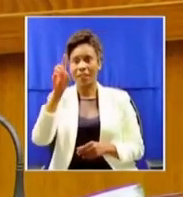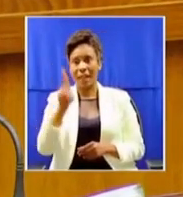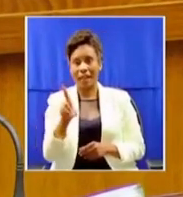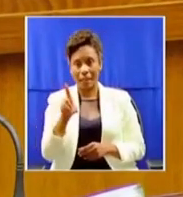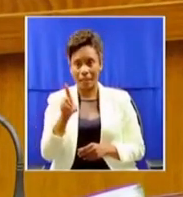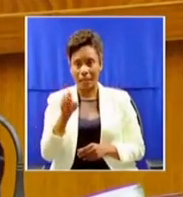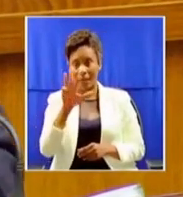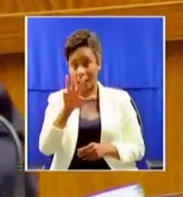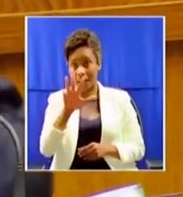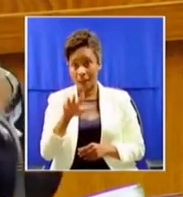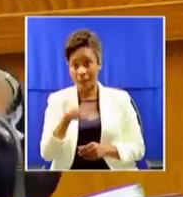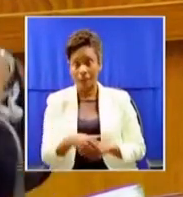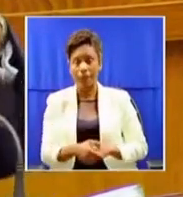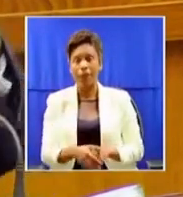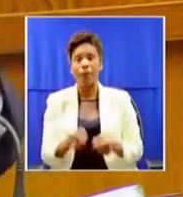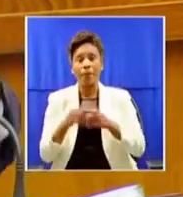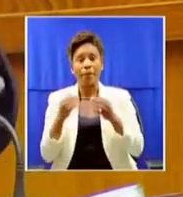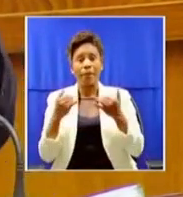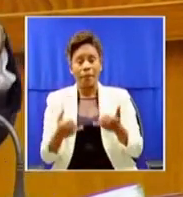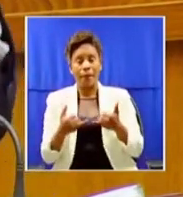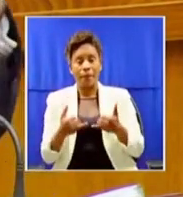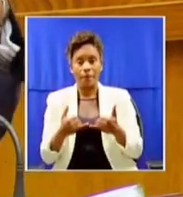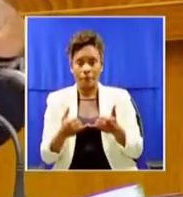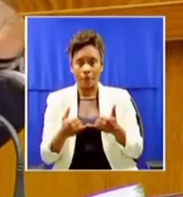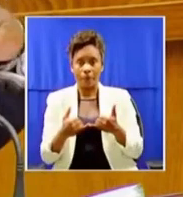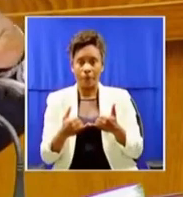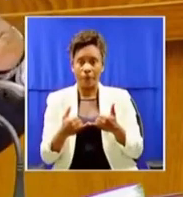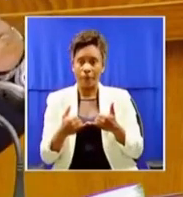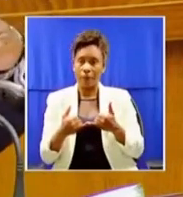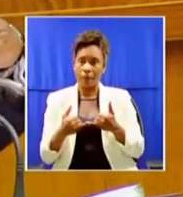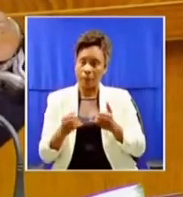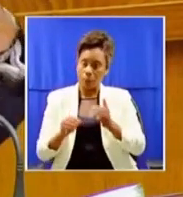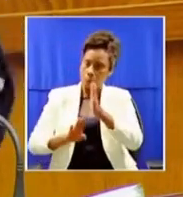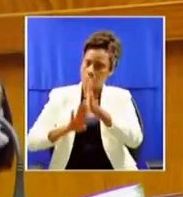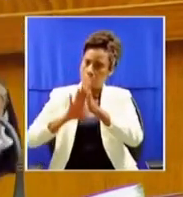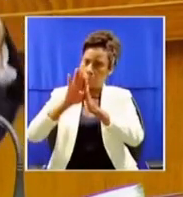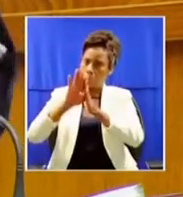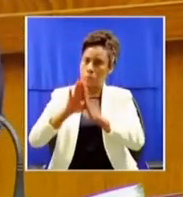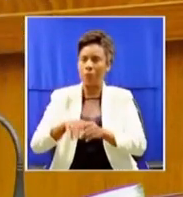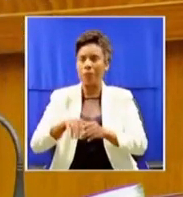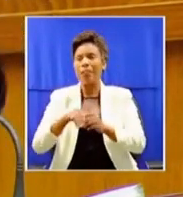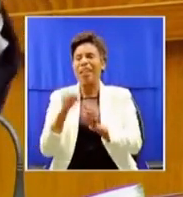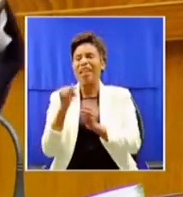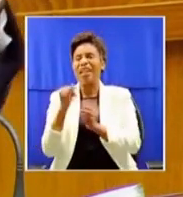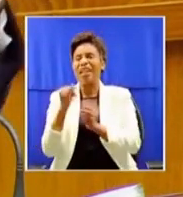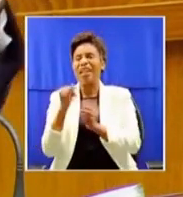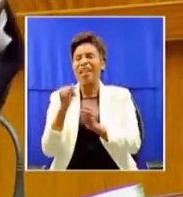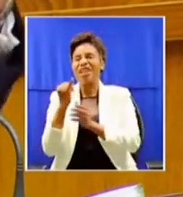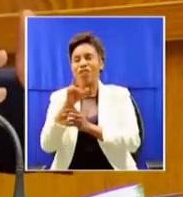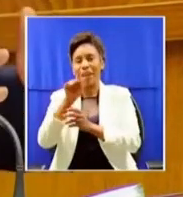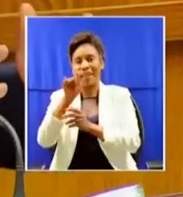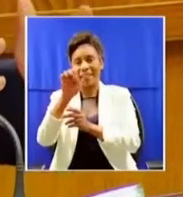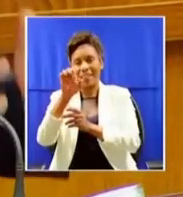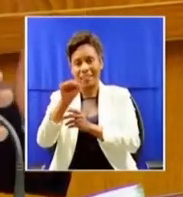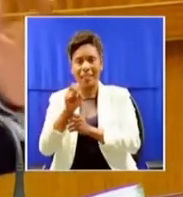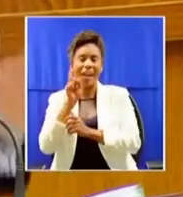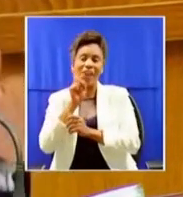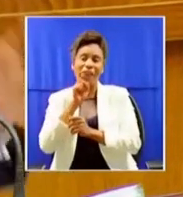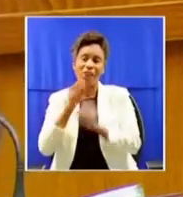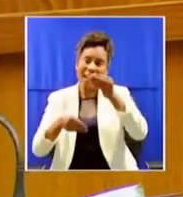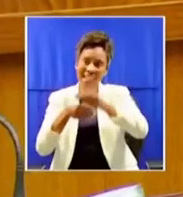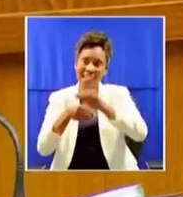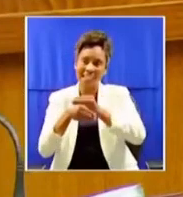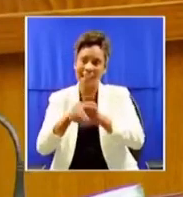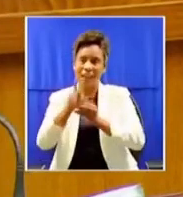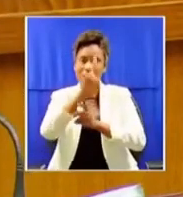2009. Now, however, at such elevated real interest rates, every additional rand gets